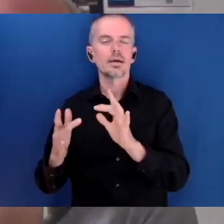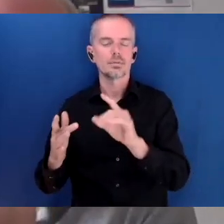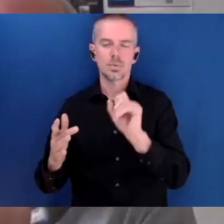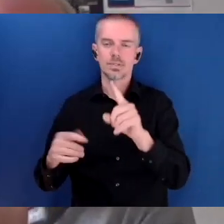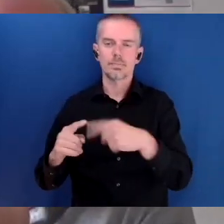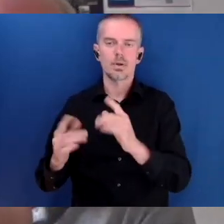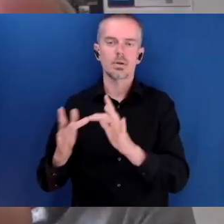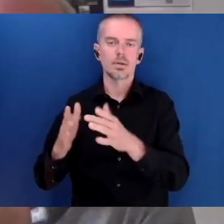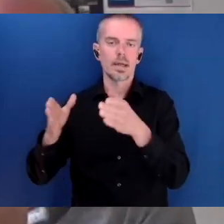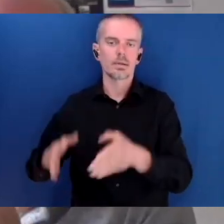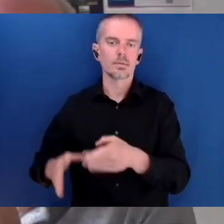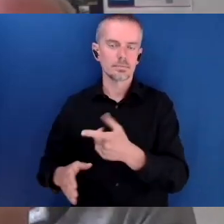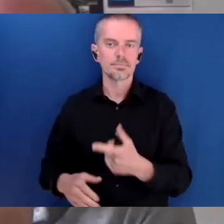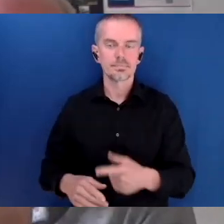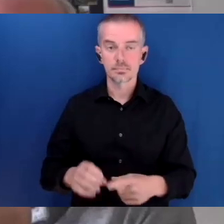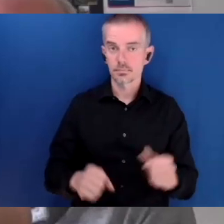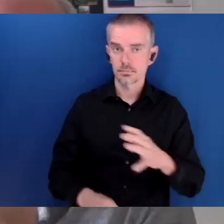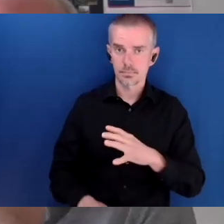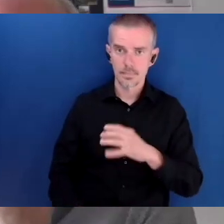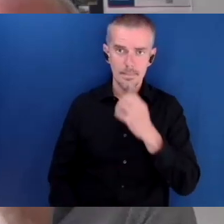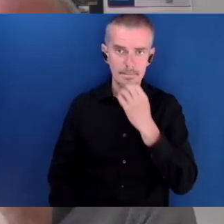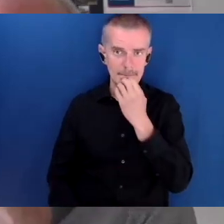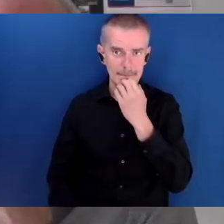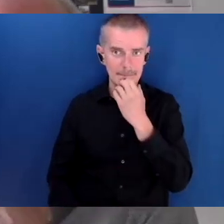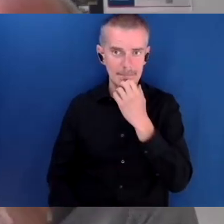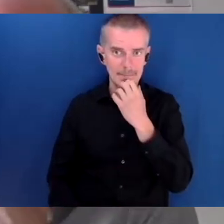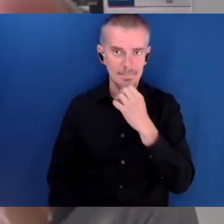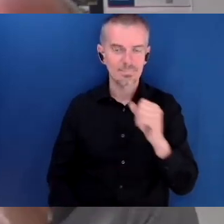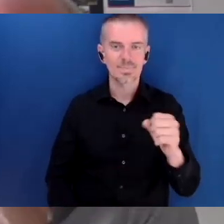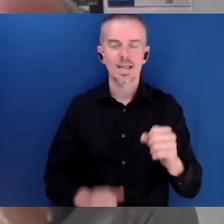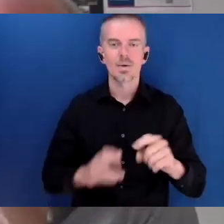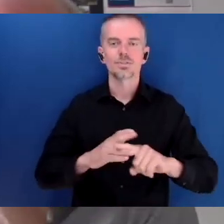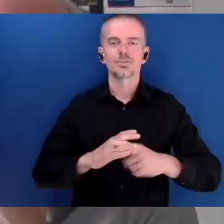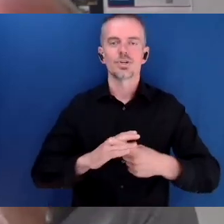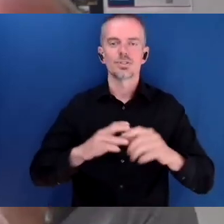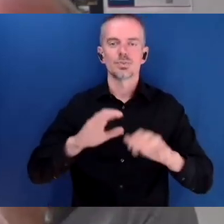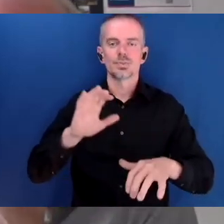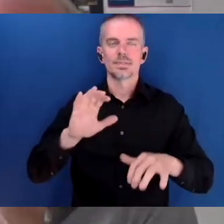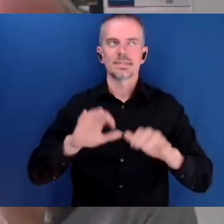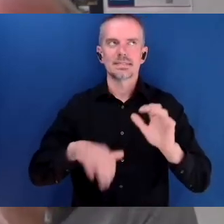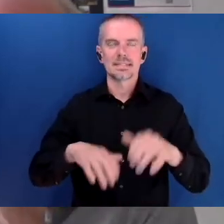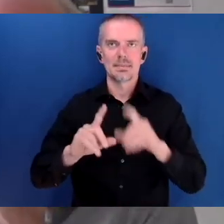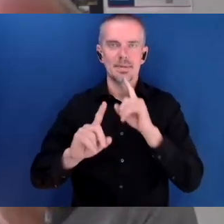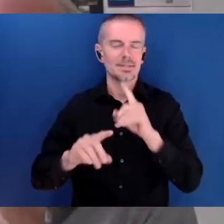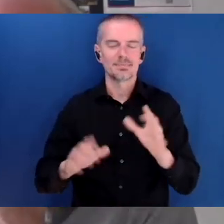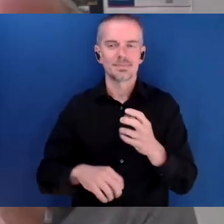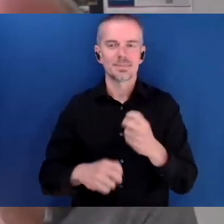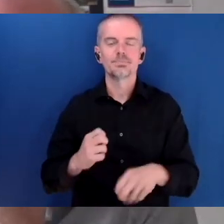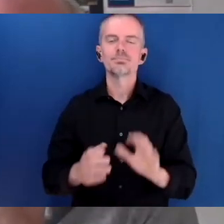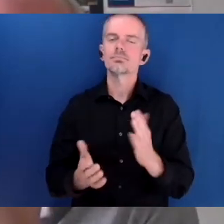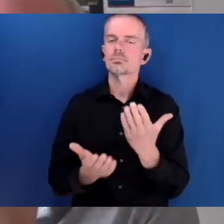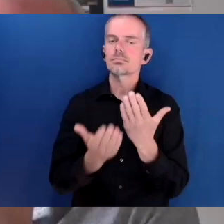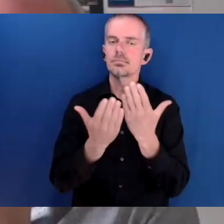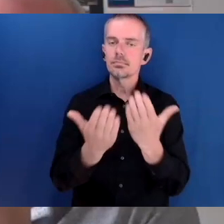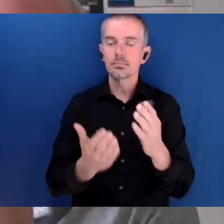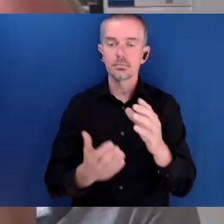that. Yeah, I can touch briefly, and I was starting to type a response, but it's difficult. I'd recommend,